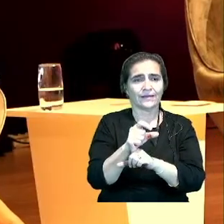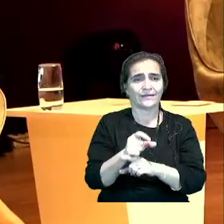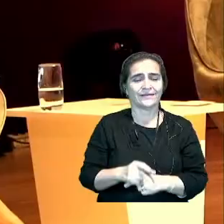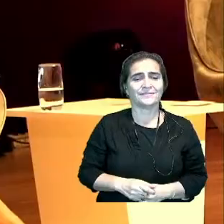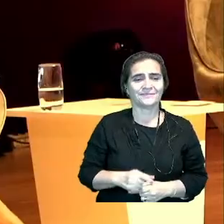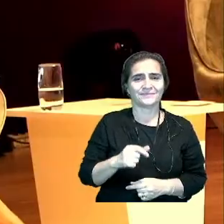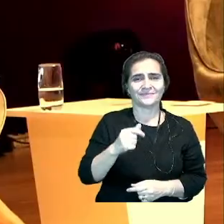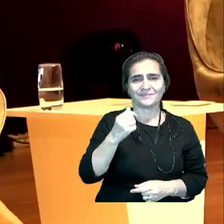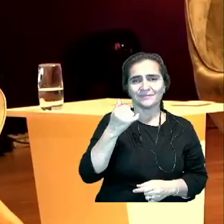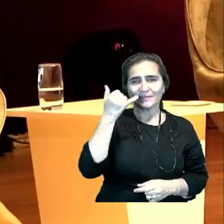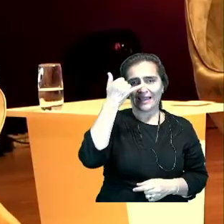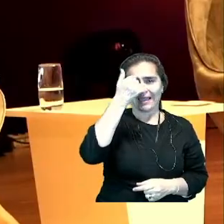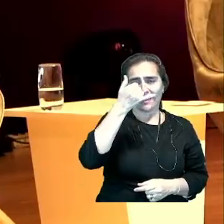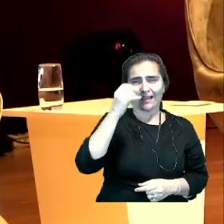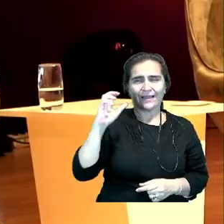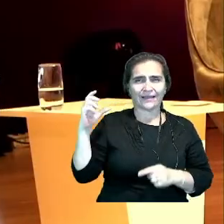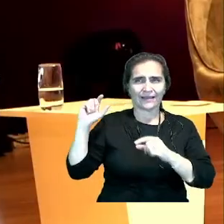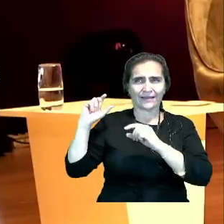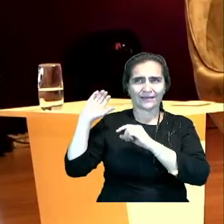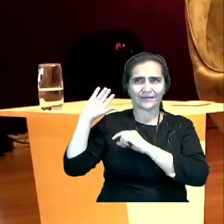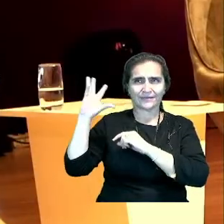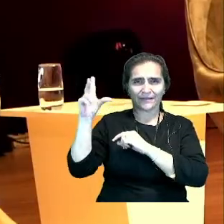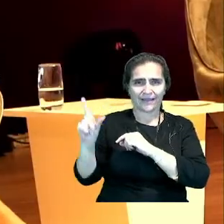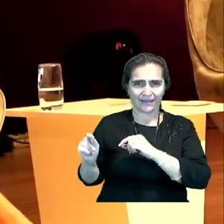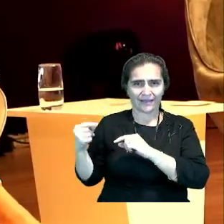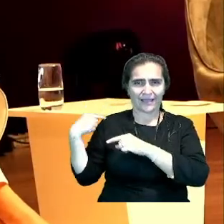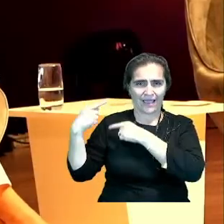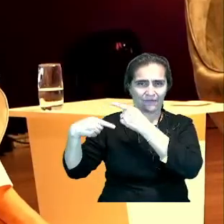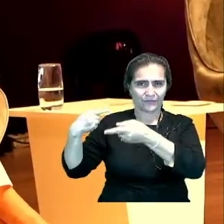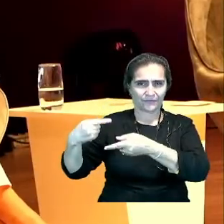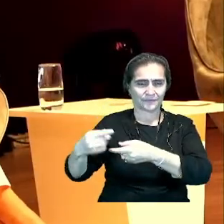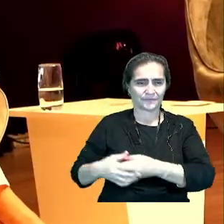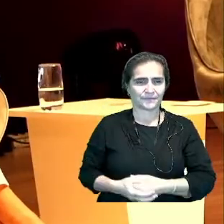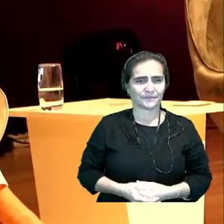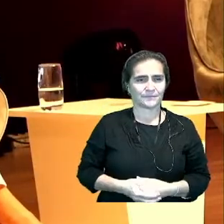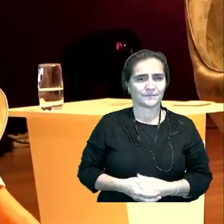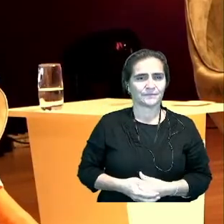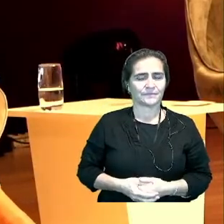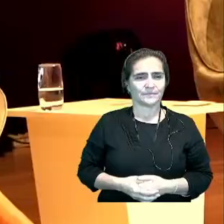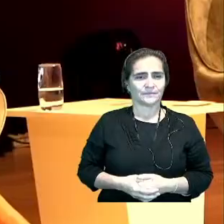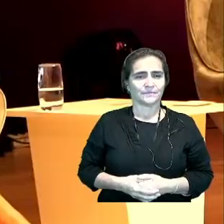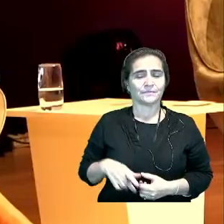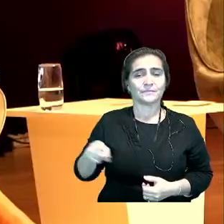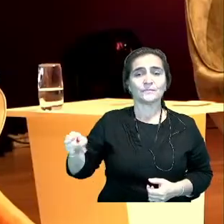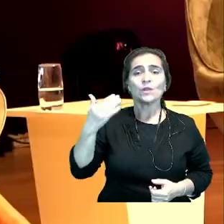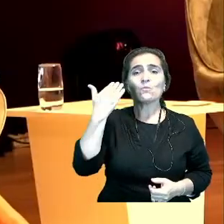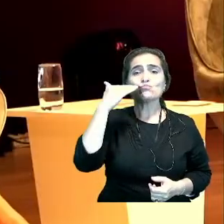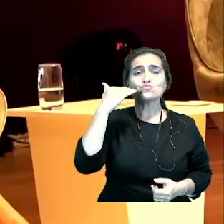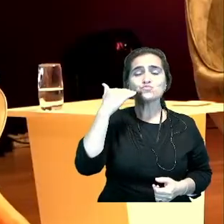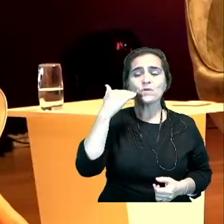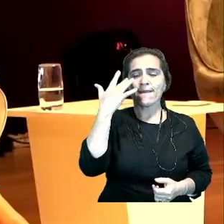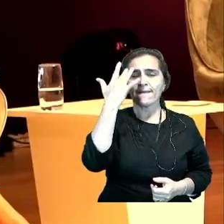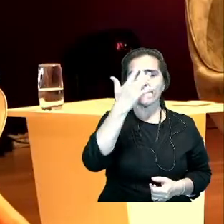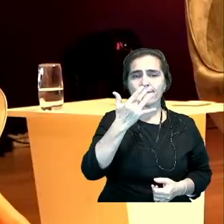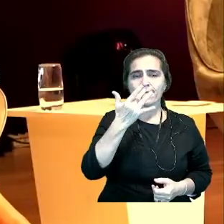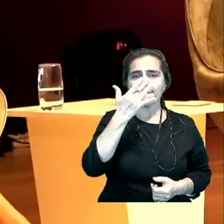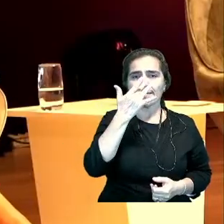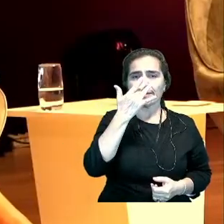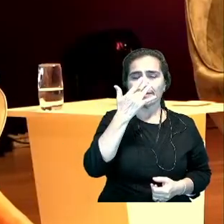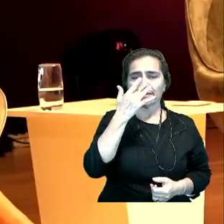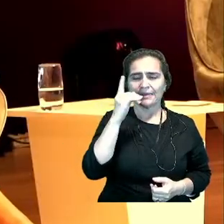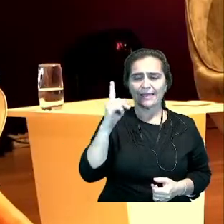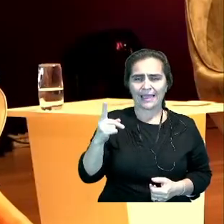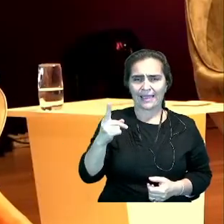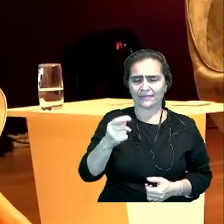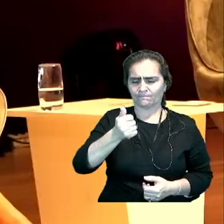Thank you. That deserves a big round of applause. It was a large effort from a black woman that has